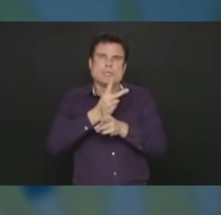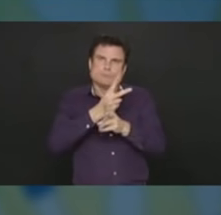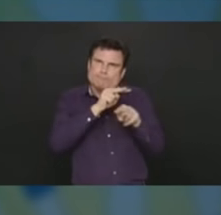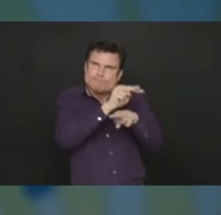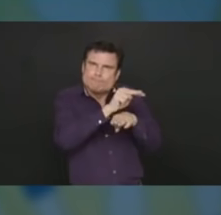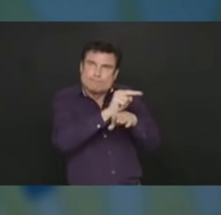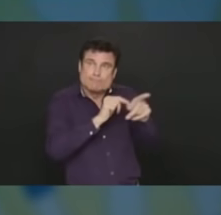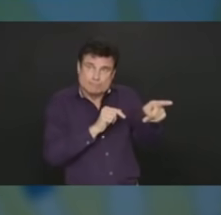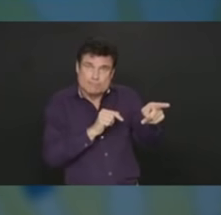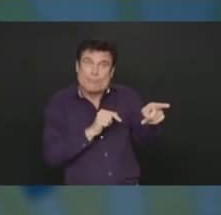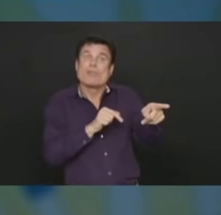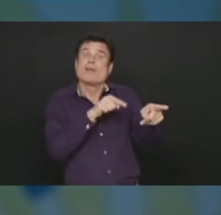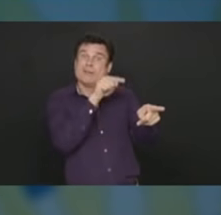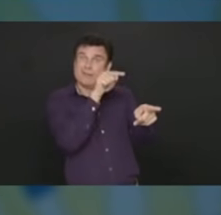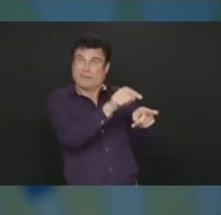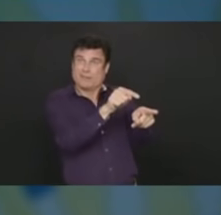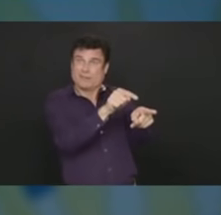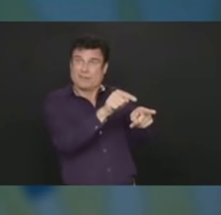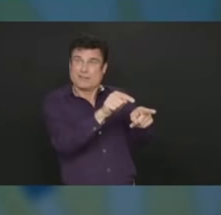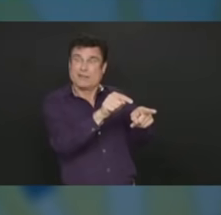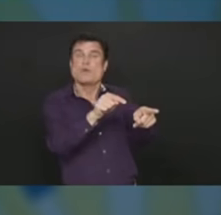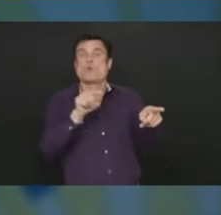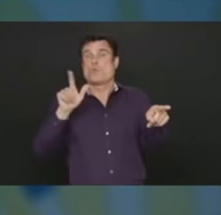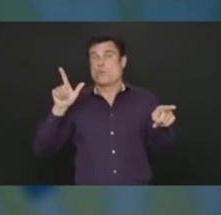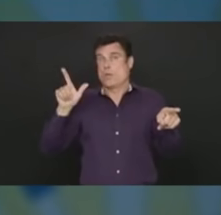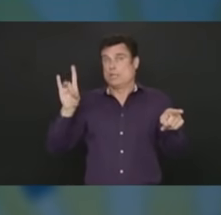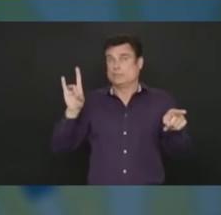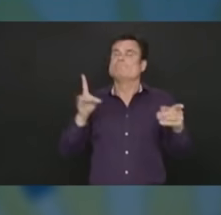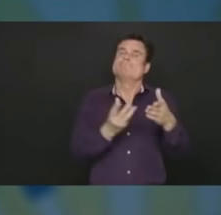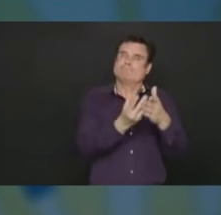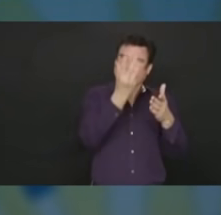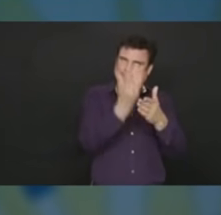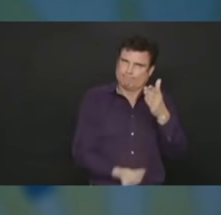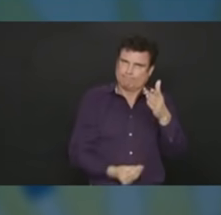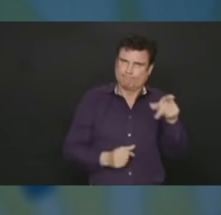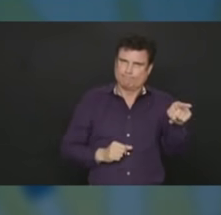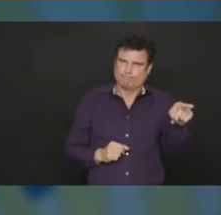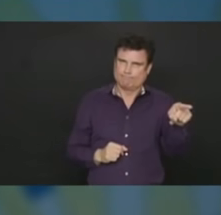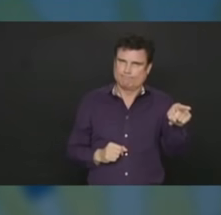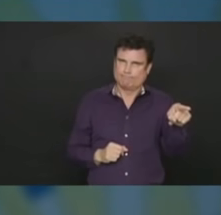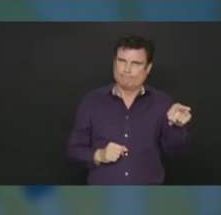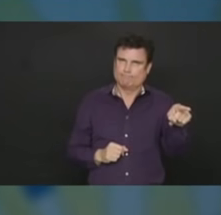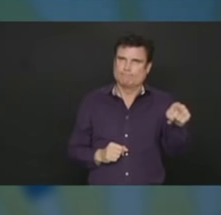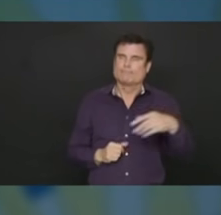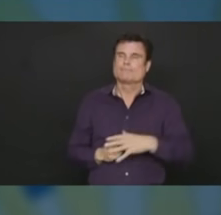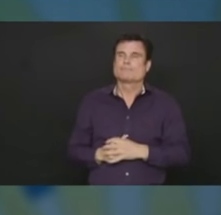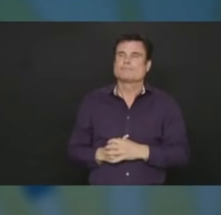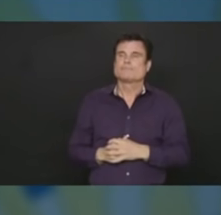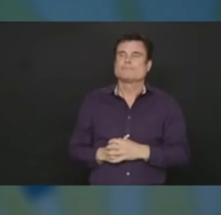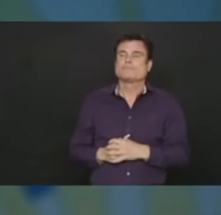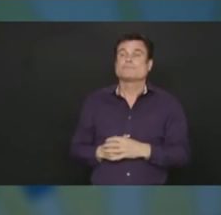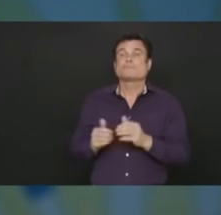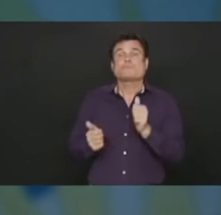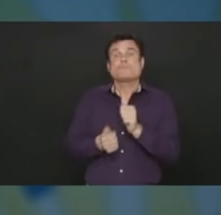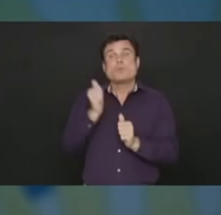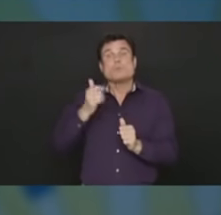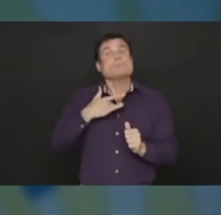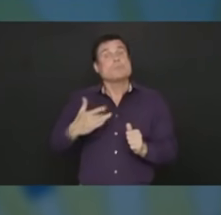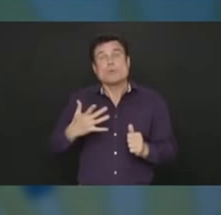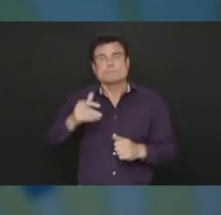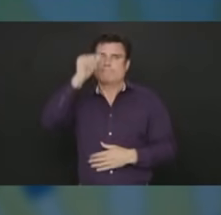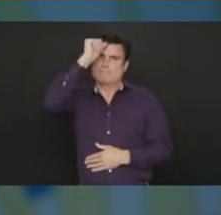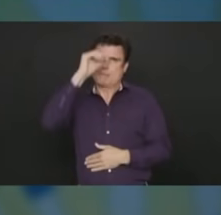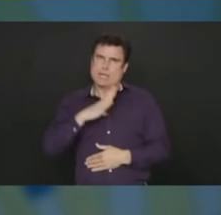mainly men over the age of 50 who've had underlying conditions. On a positive